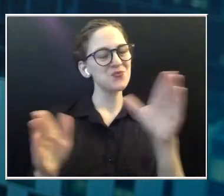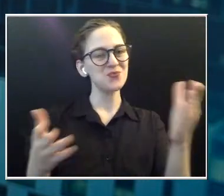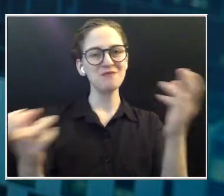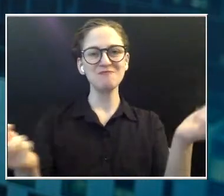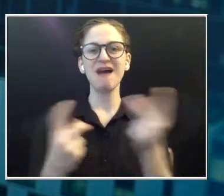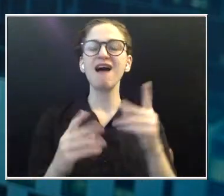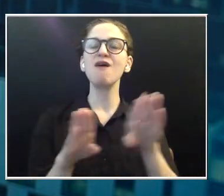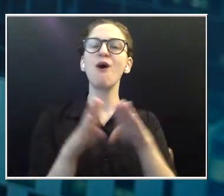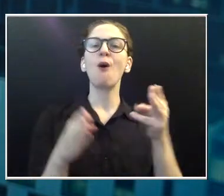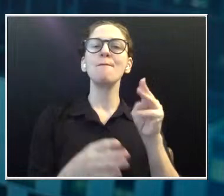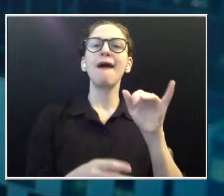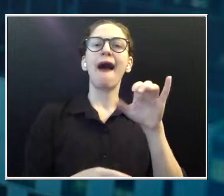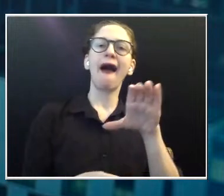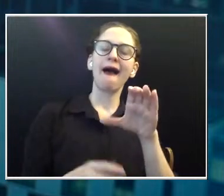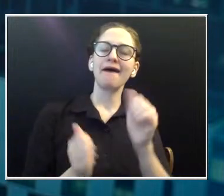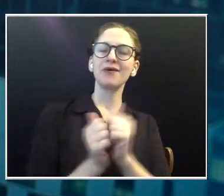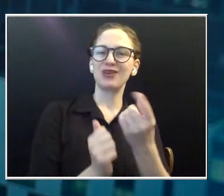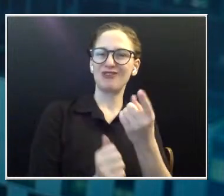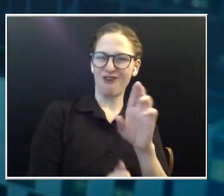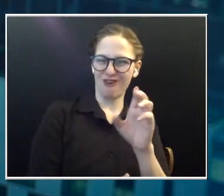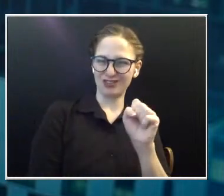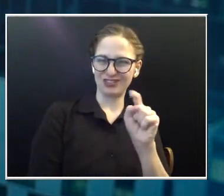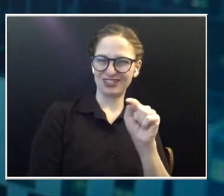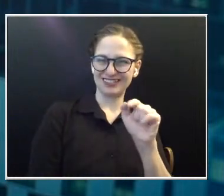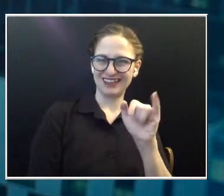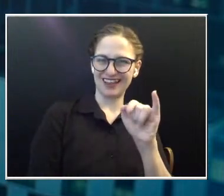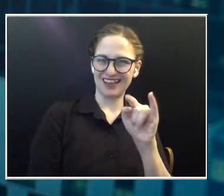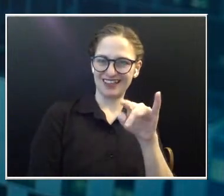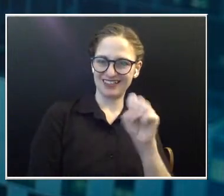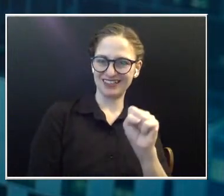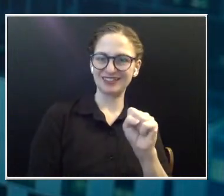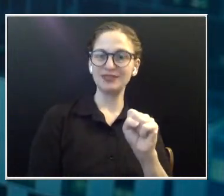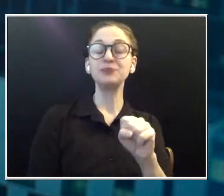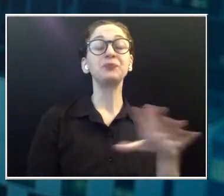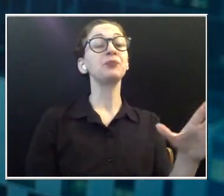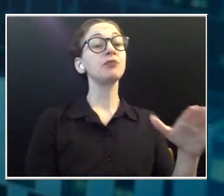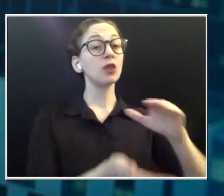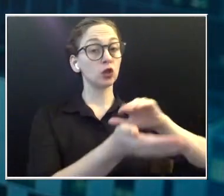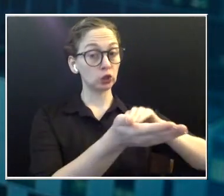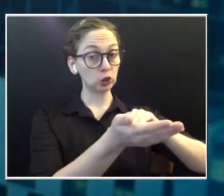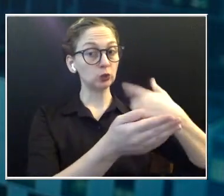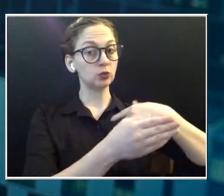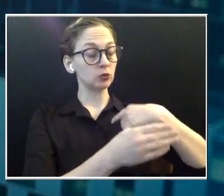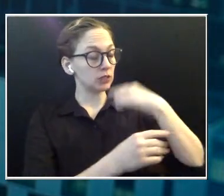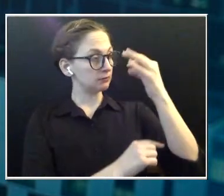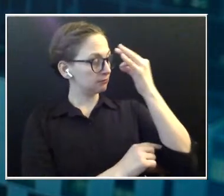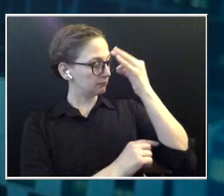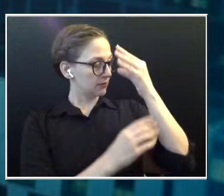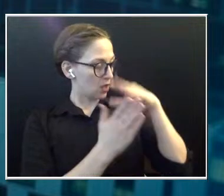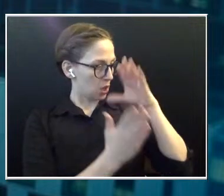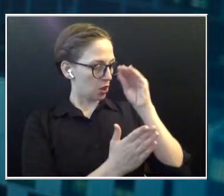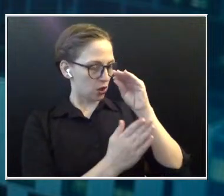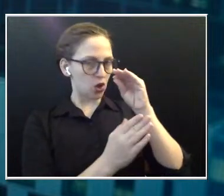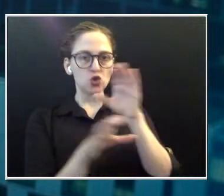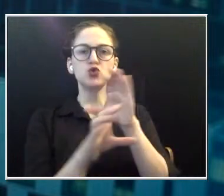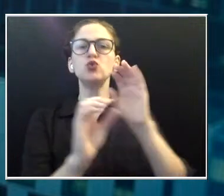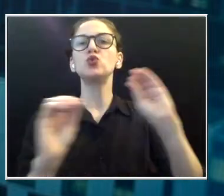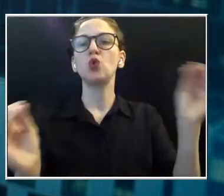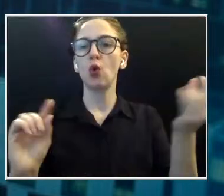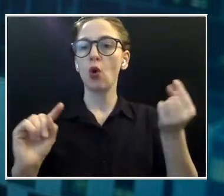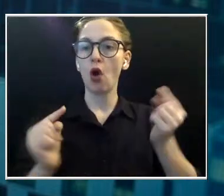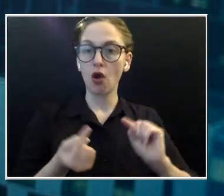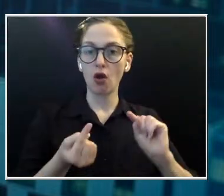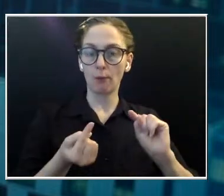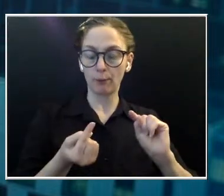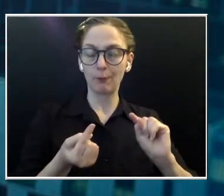doctors, we're taught to do no harm, but sometimes what some may consider harm can be much better for